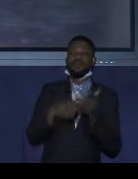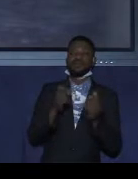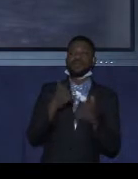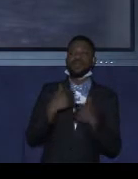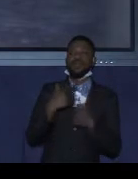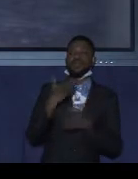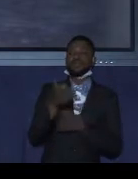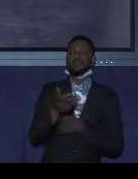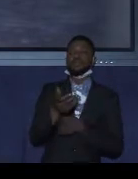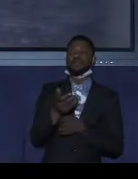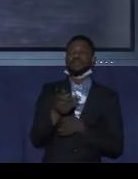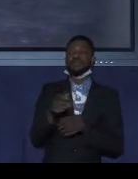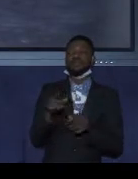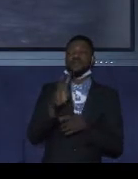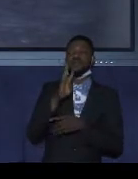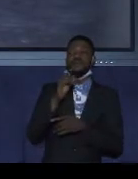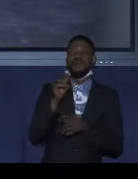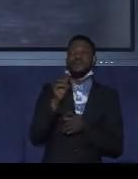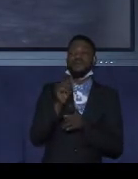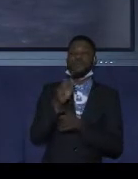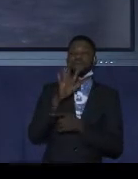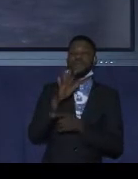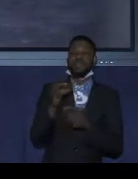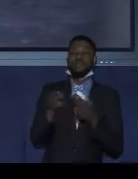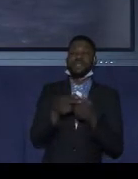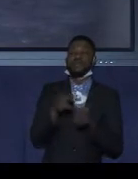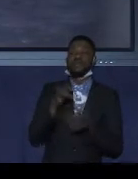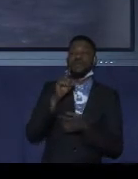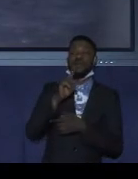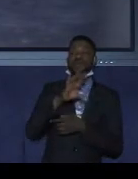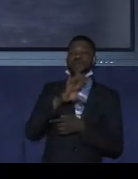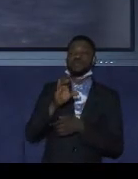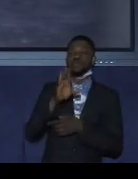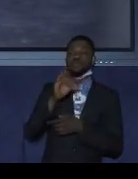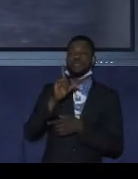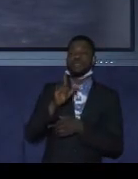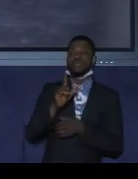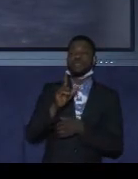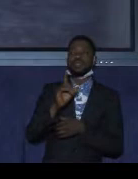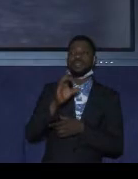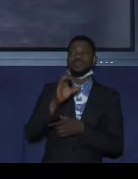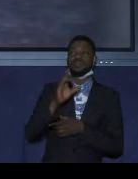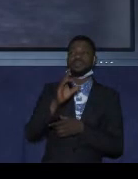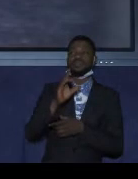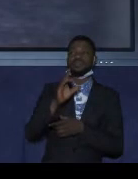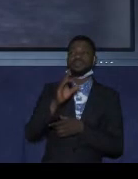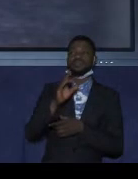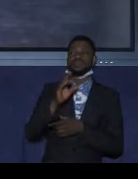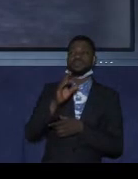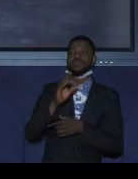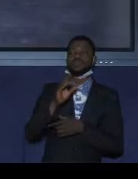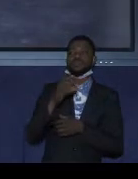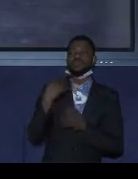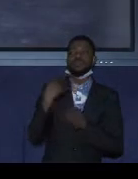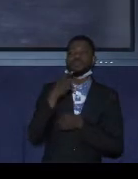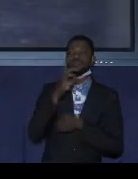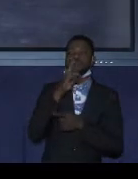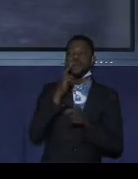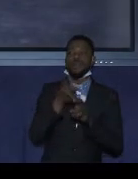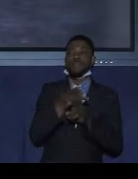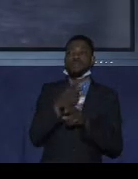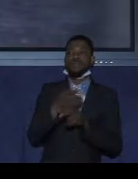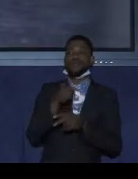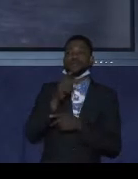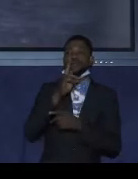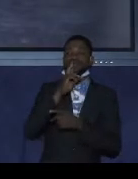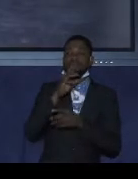times what you have there. And so 4.5 times 100 centiliters. Again, in this case, since you are